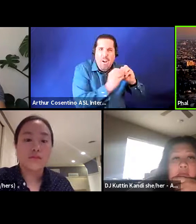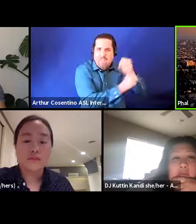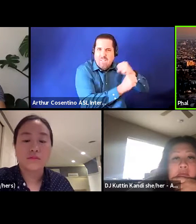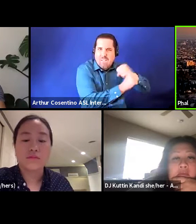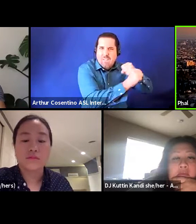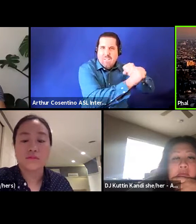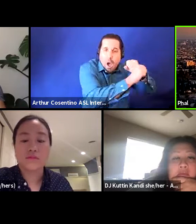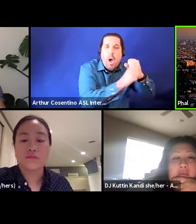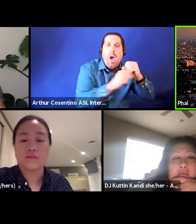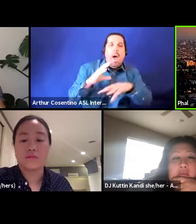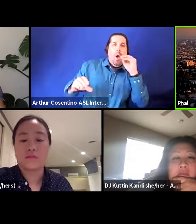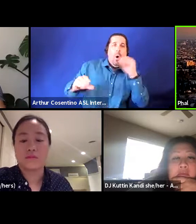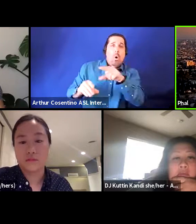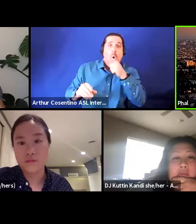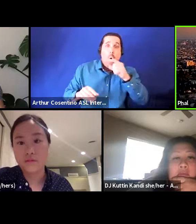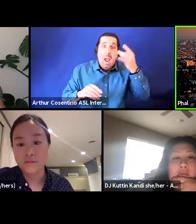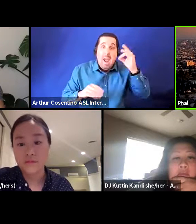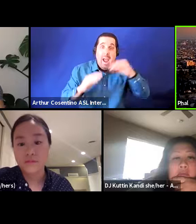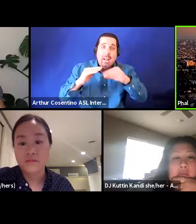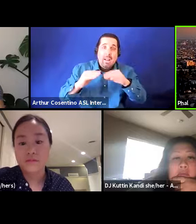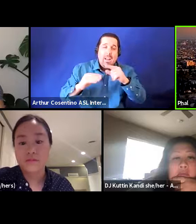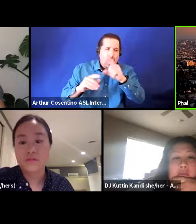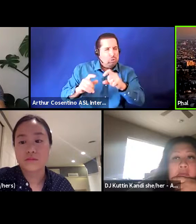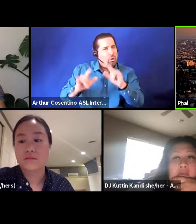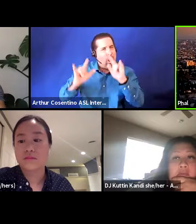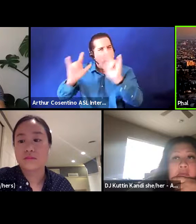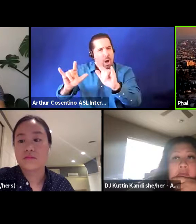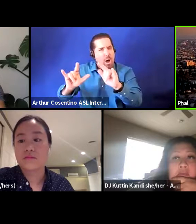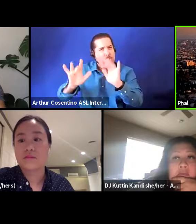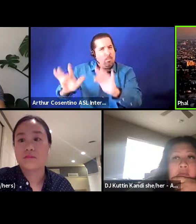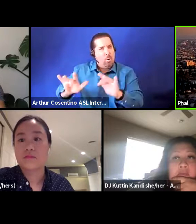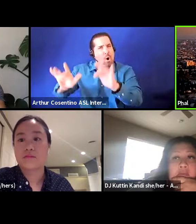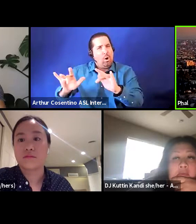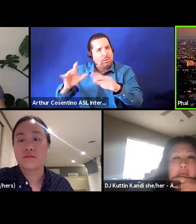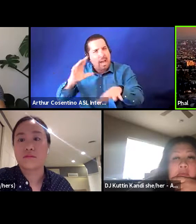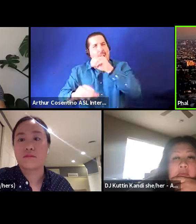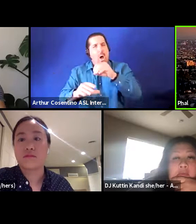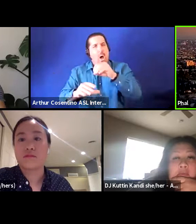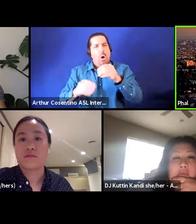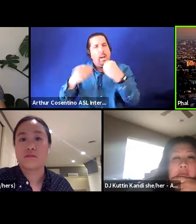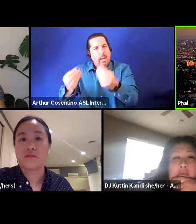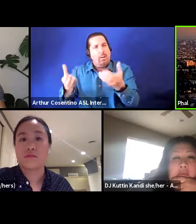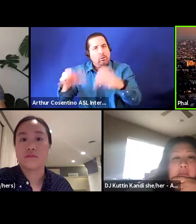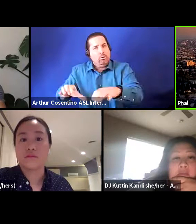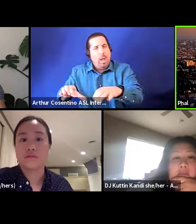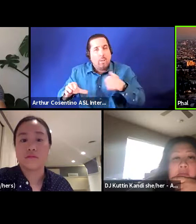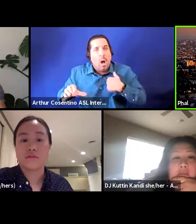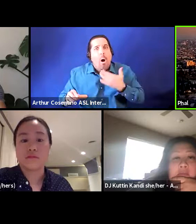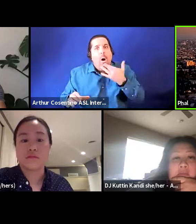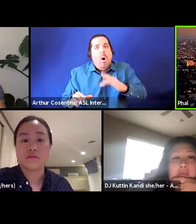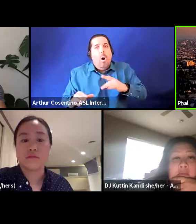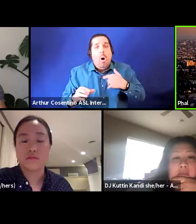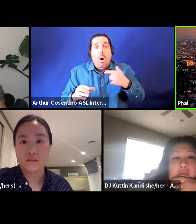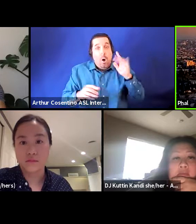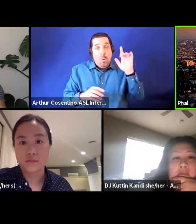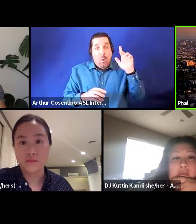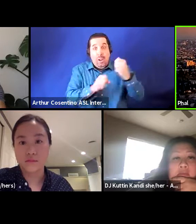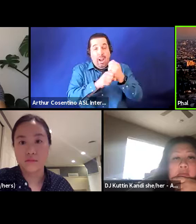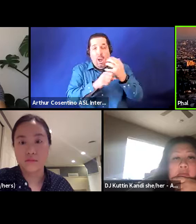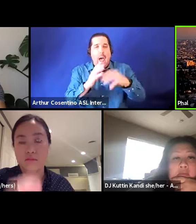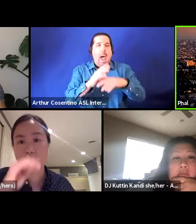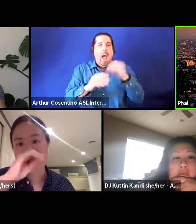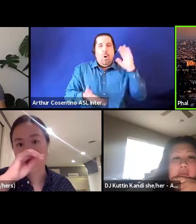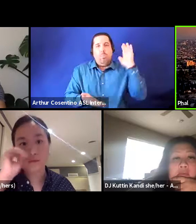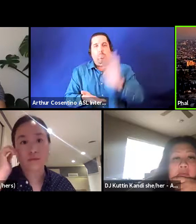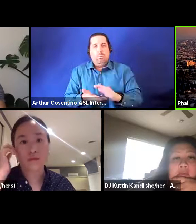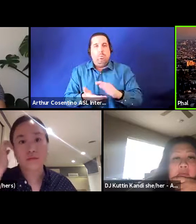went in under the age of 18, we need to show them some love and give them a way out. And so with that, I was able to get out. But unfortunately, because I